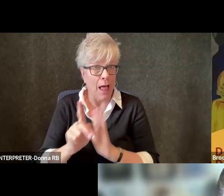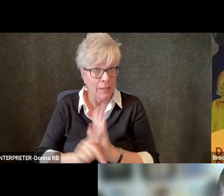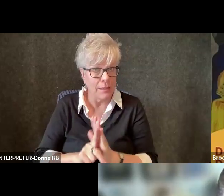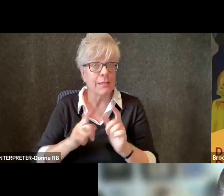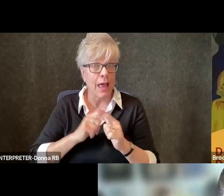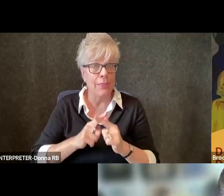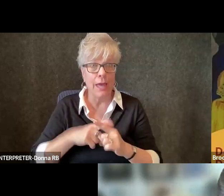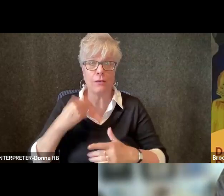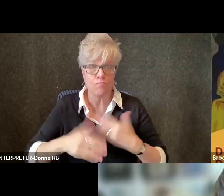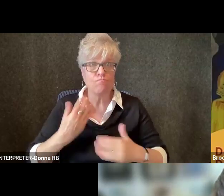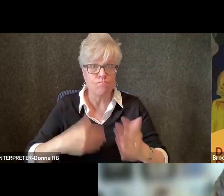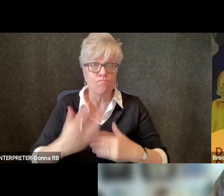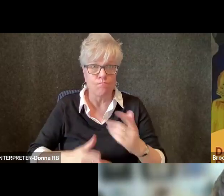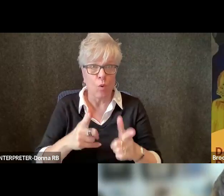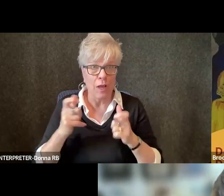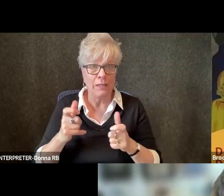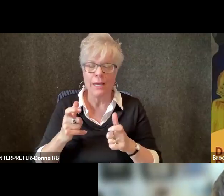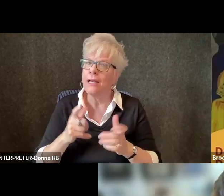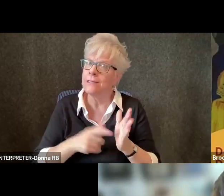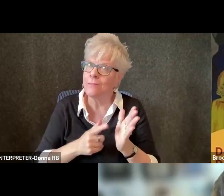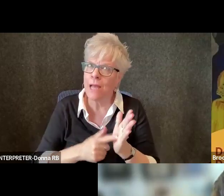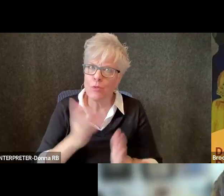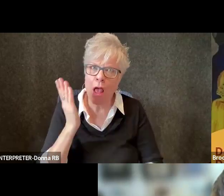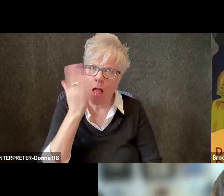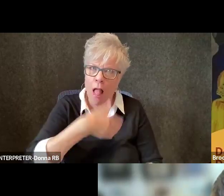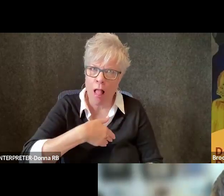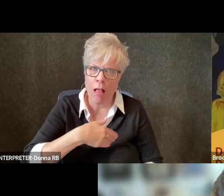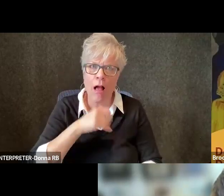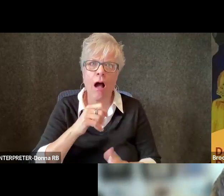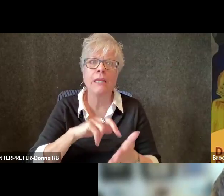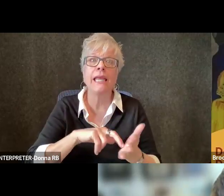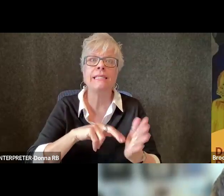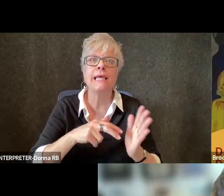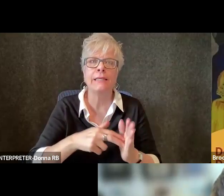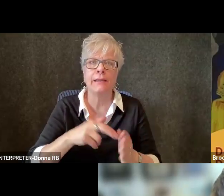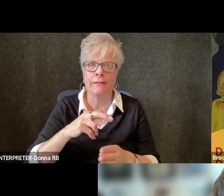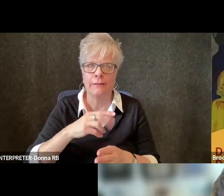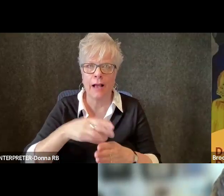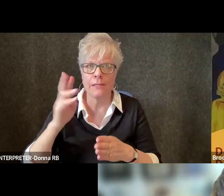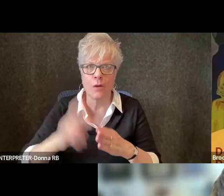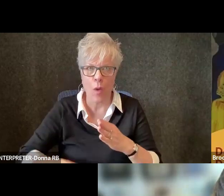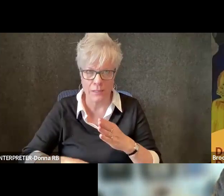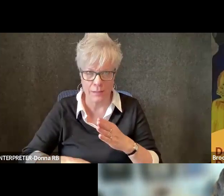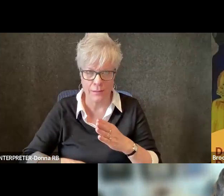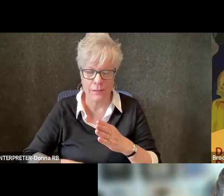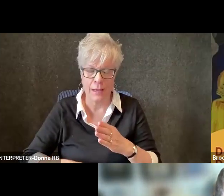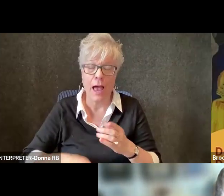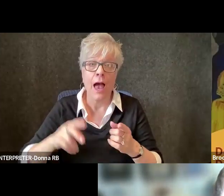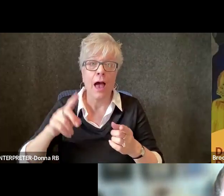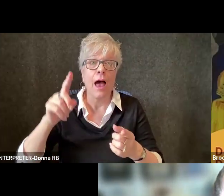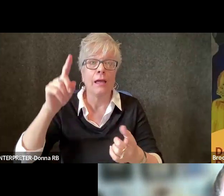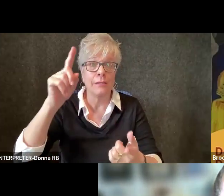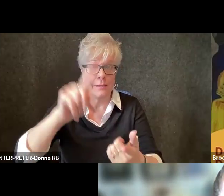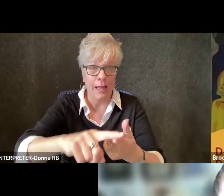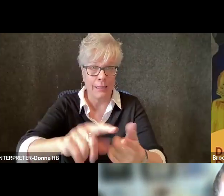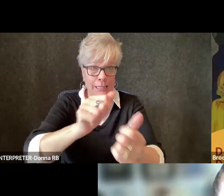see the unintended consequences until everybody sits down and looks at it when it's done and